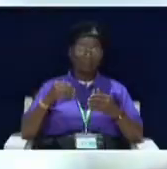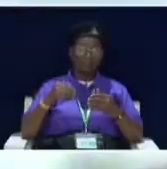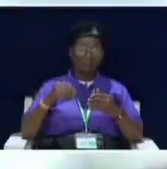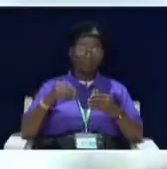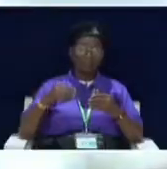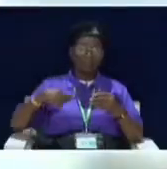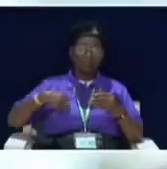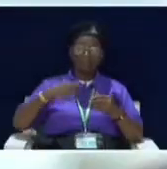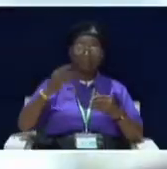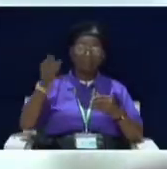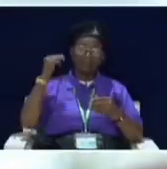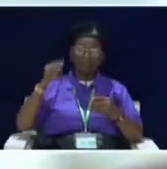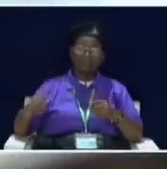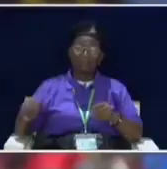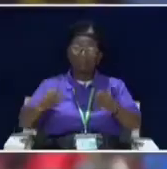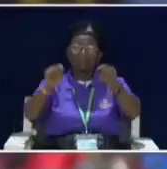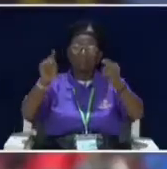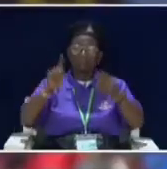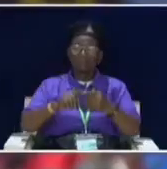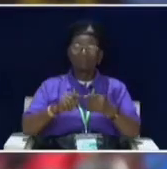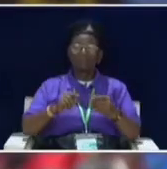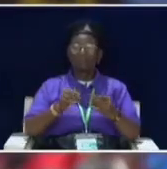were traveling to Ilorin. And